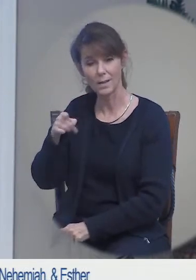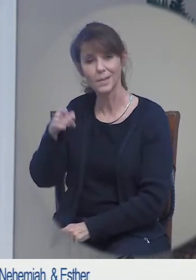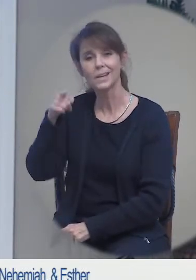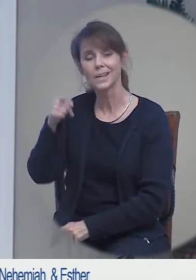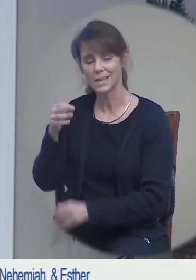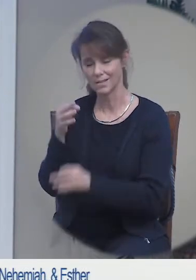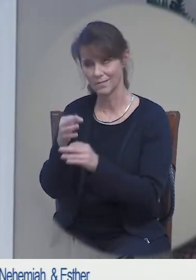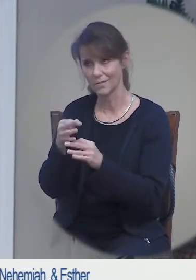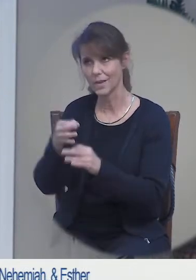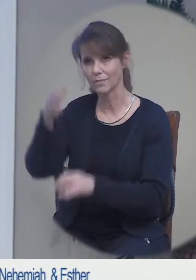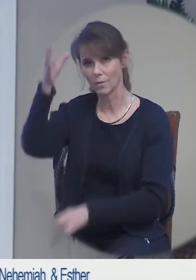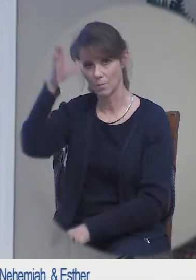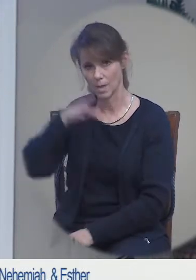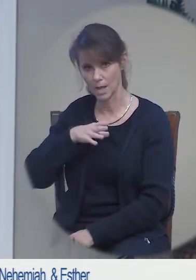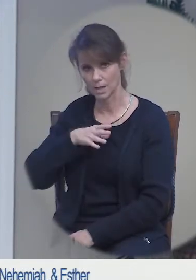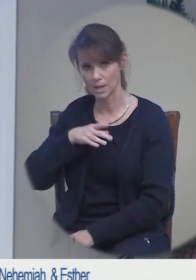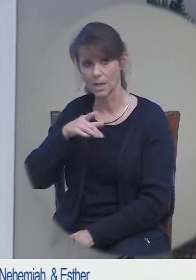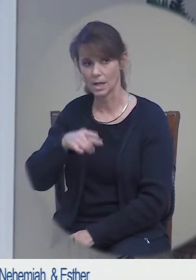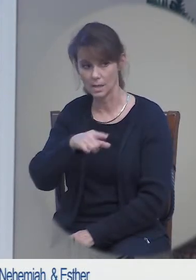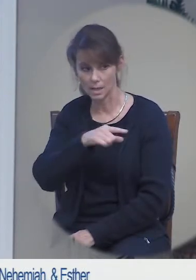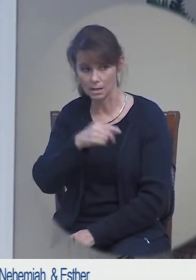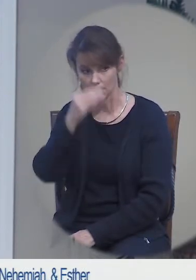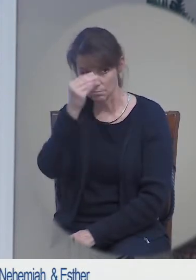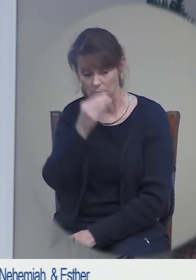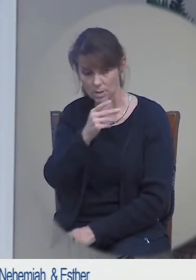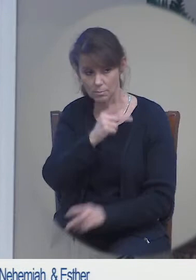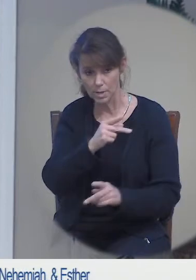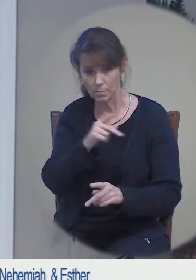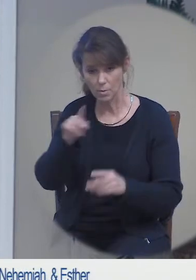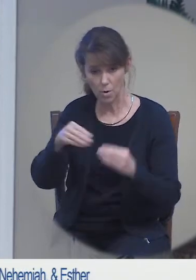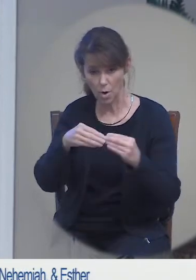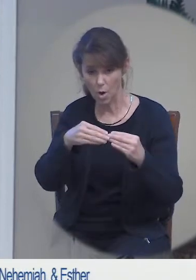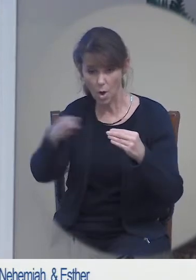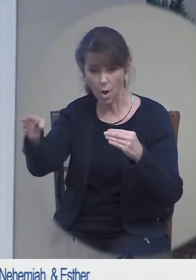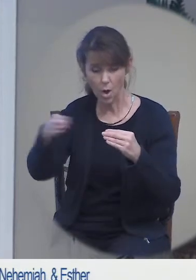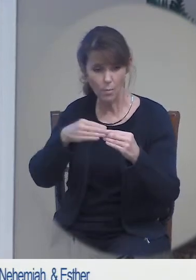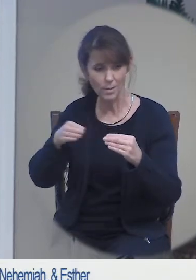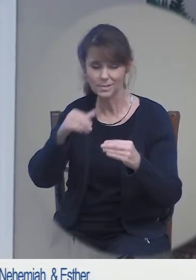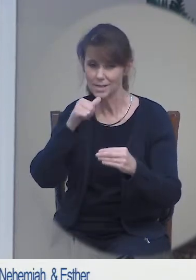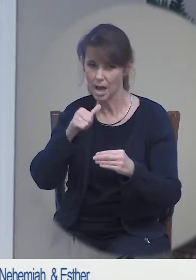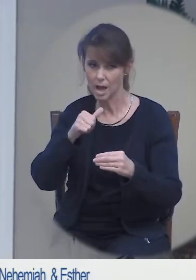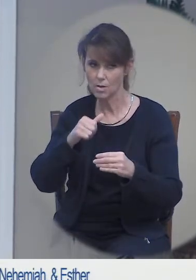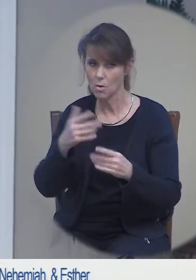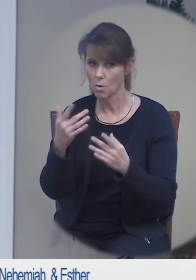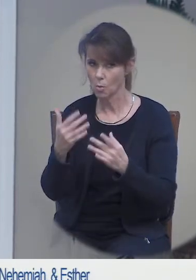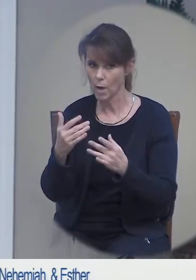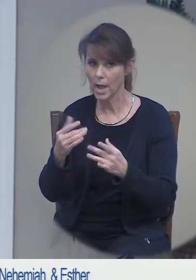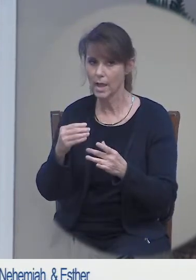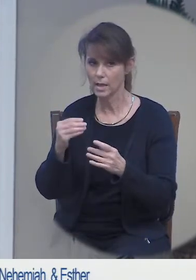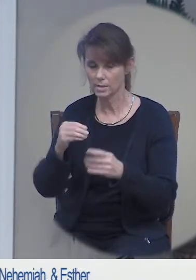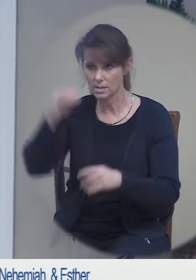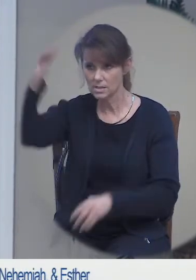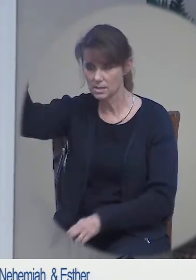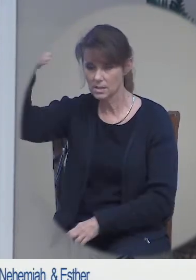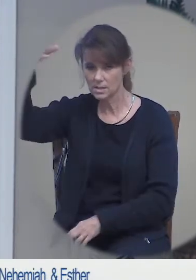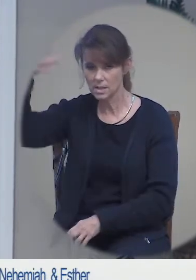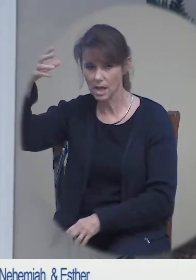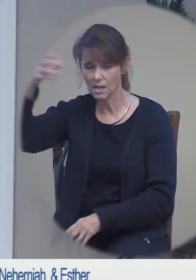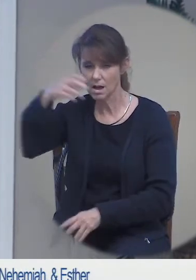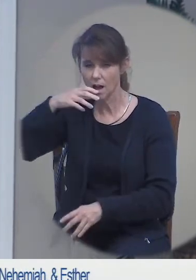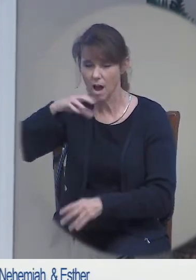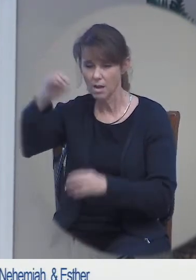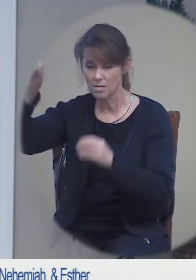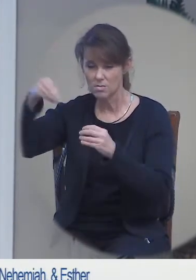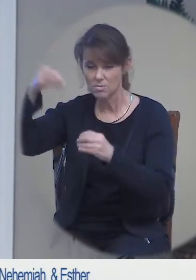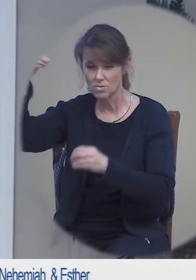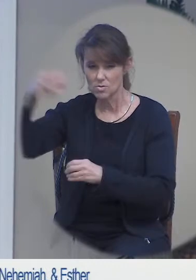I said to them, do not let the gates of Jerusalem be opened until the sun is hot. And while they are standing guard, let them shut and bolt the doors,